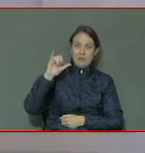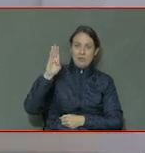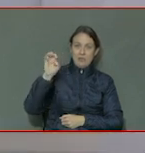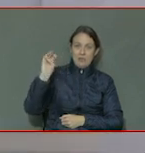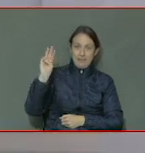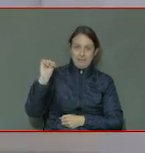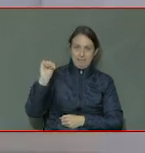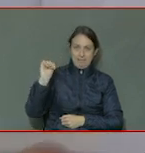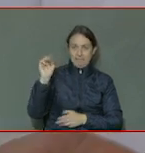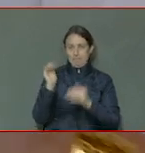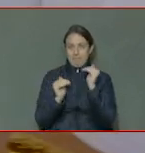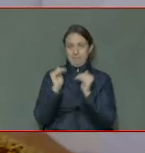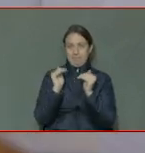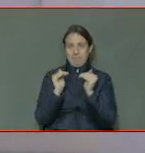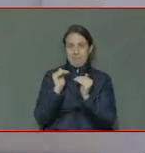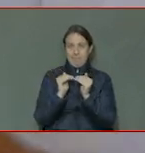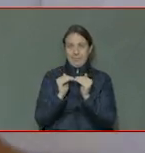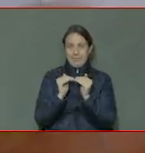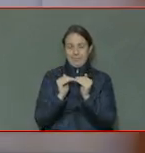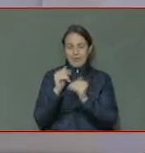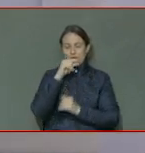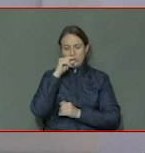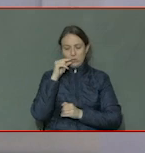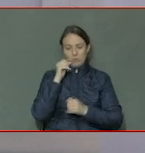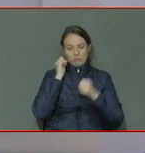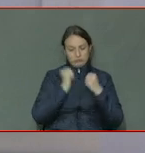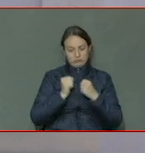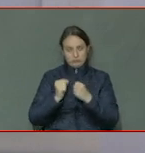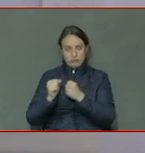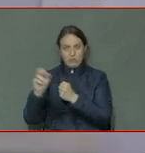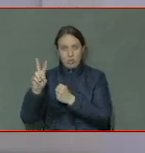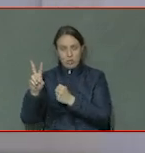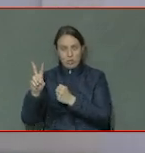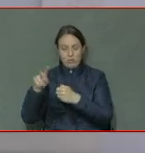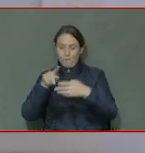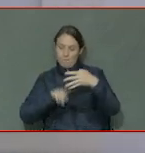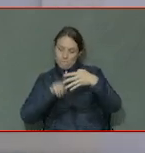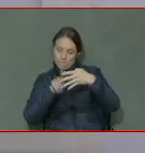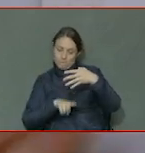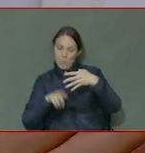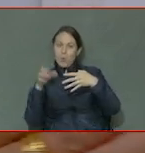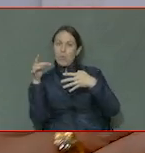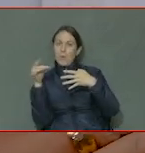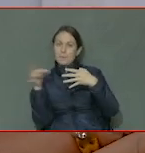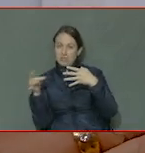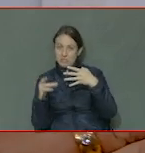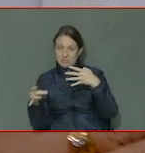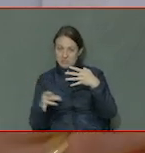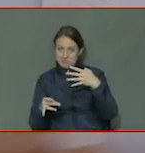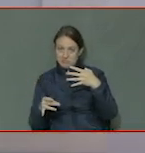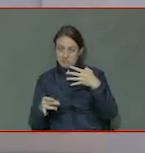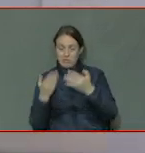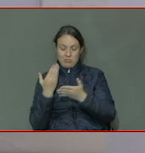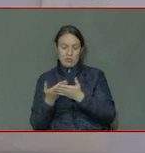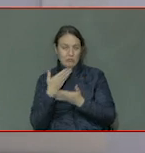Okay, so just by seeing the words constant velocity, there's 1, 2, 3, 4 options that I have to answer